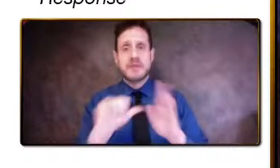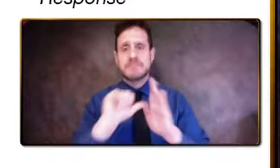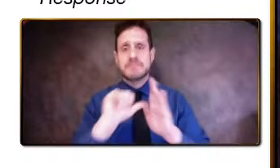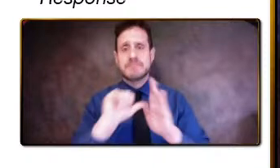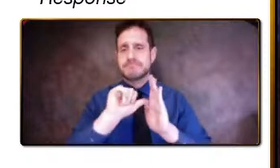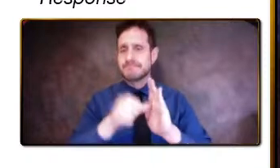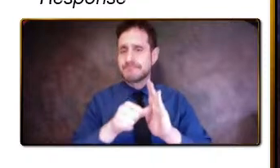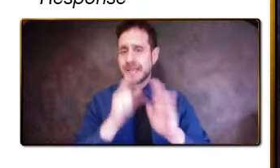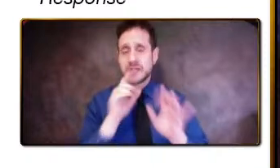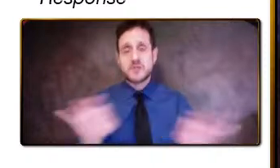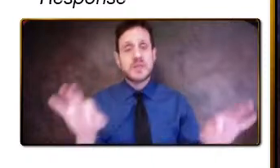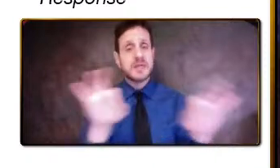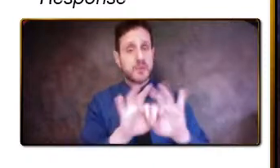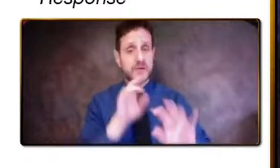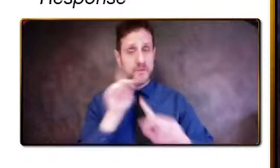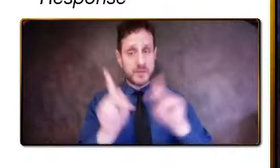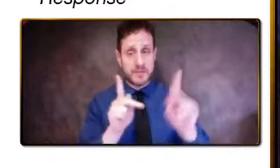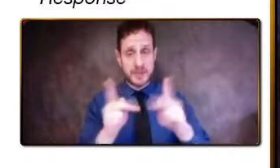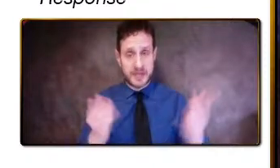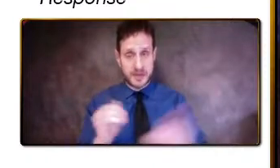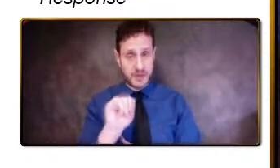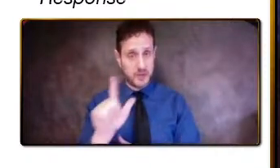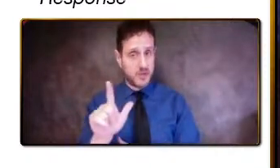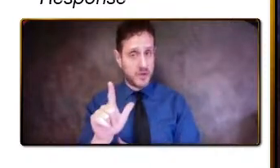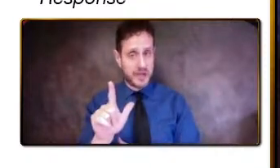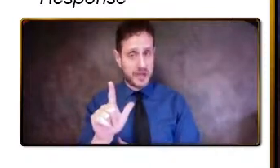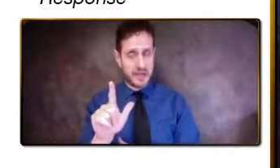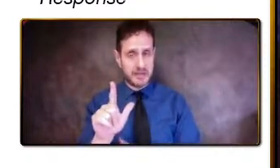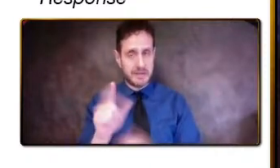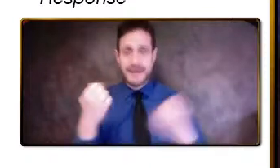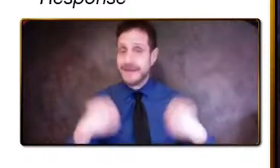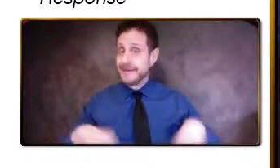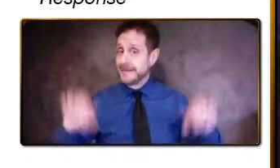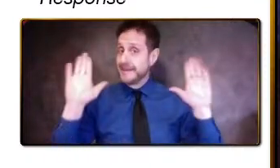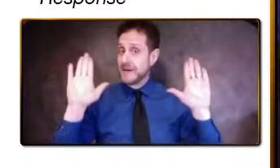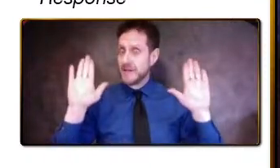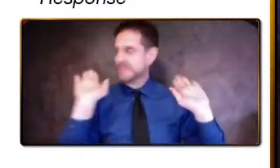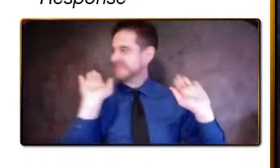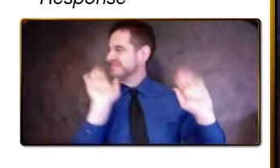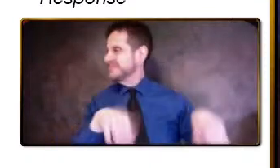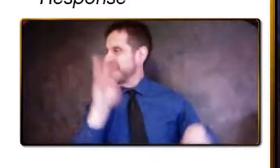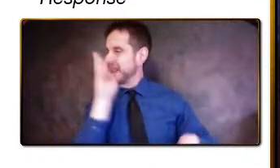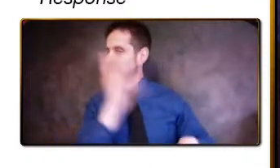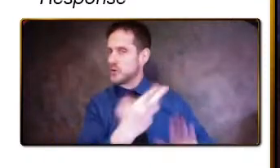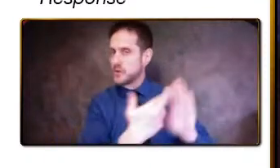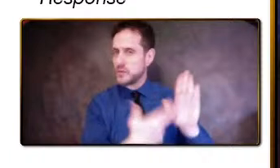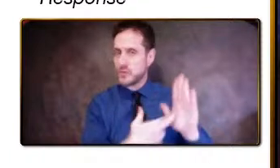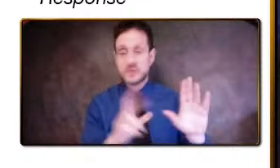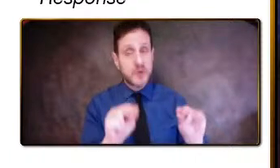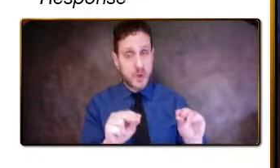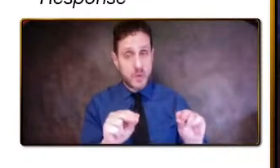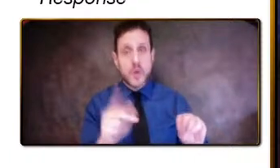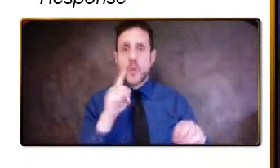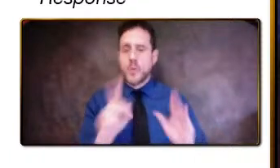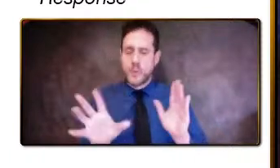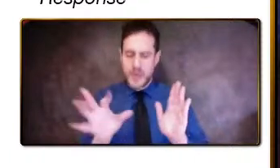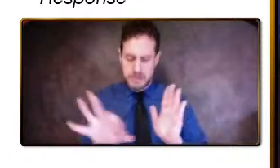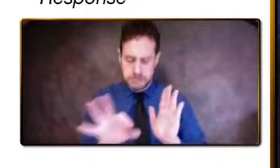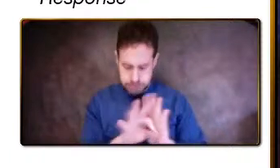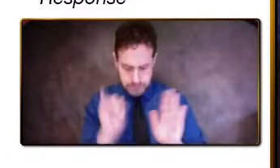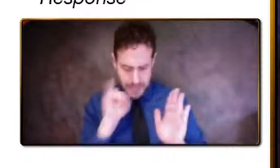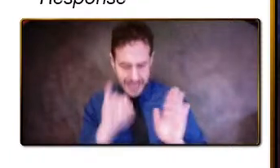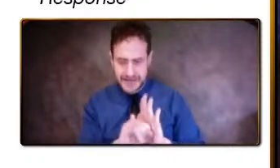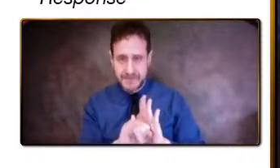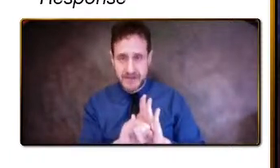Illinoisans to not let their guard down. We have now formally identified the first Illinois case of the more contagious